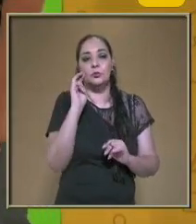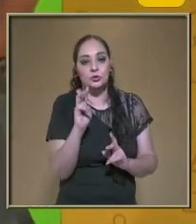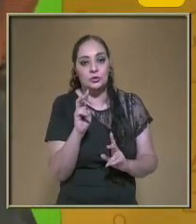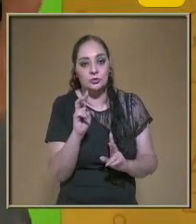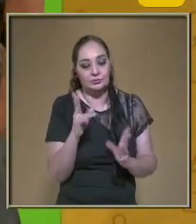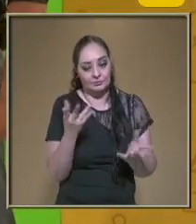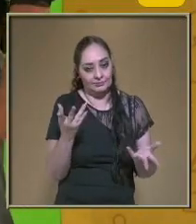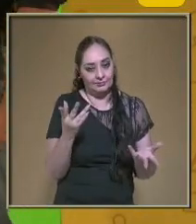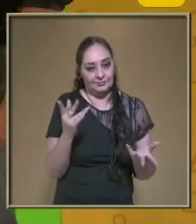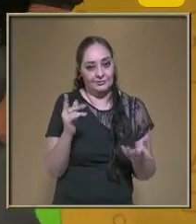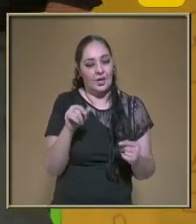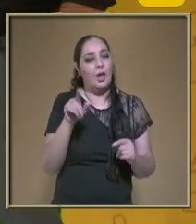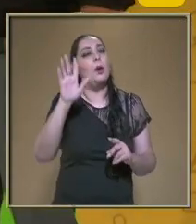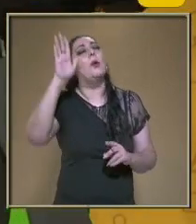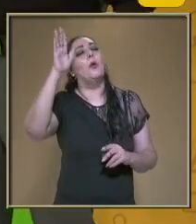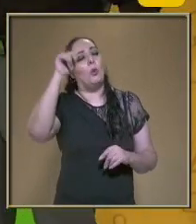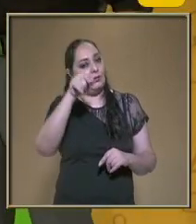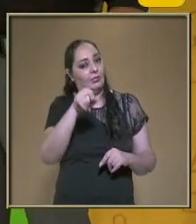okay?